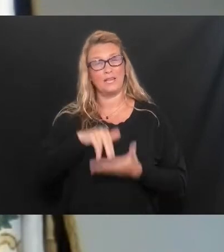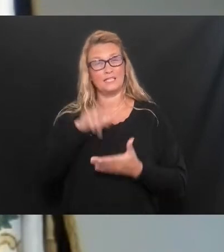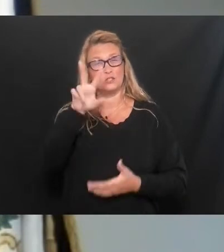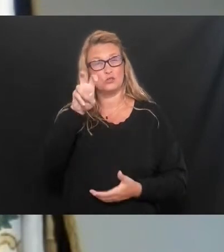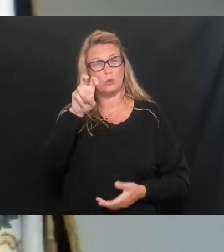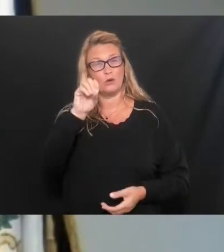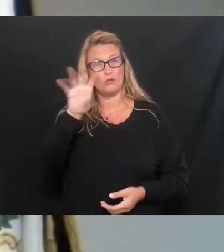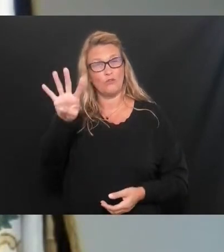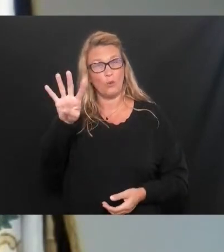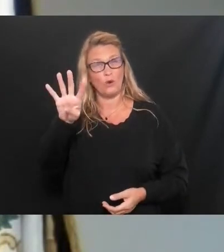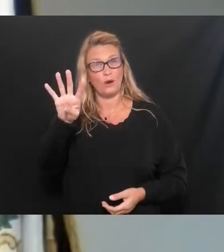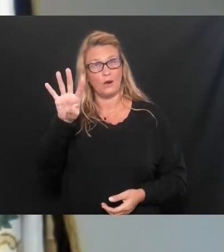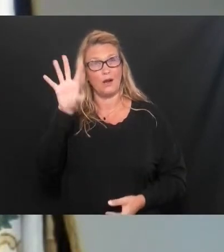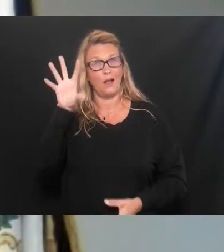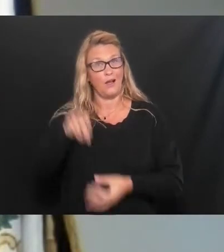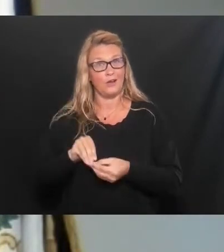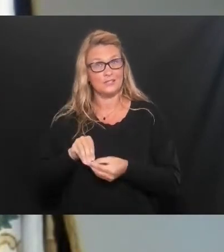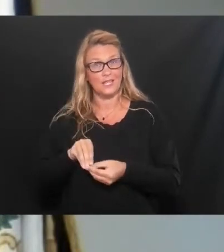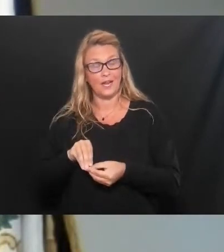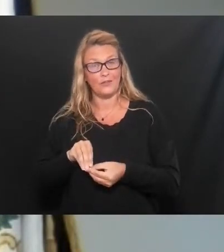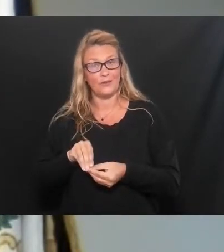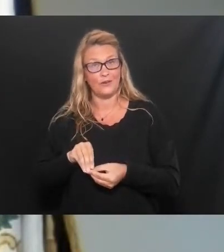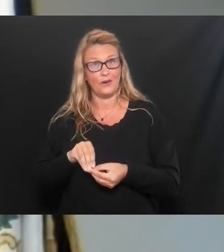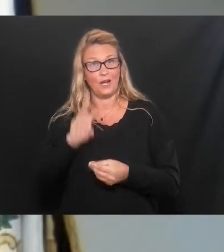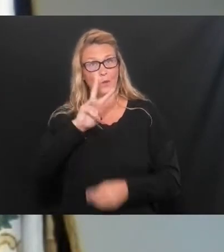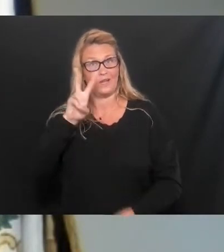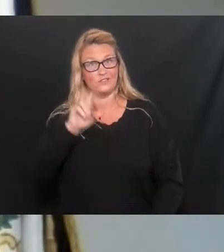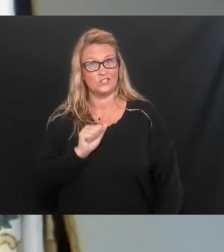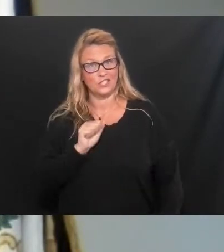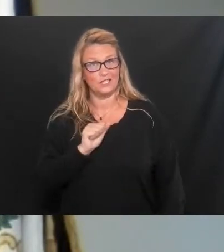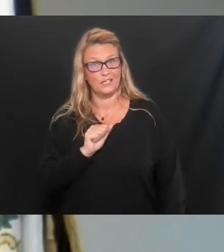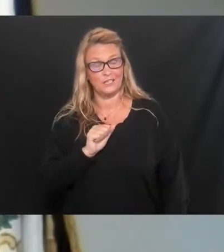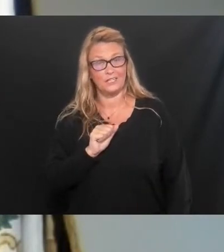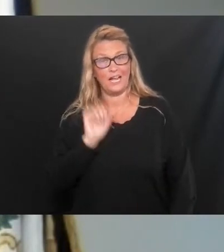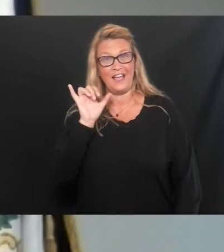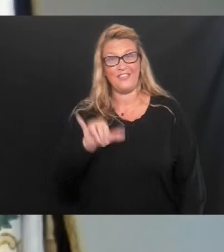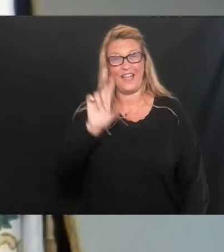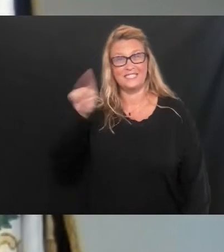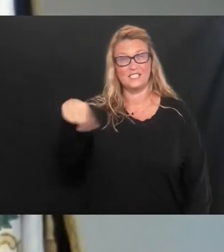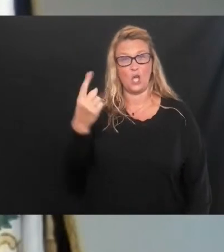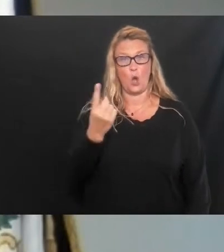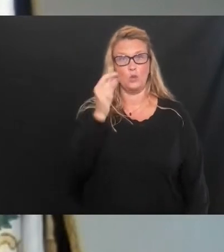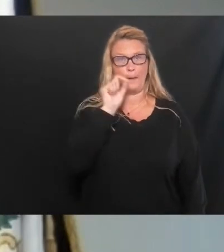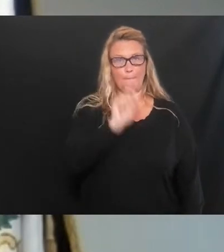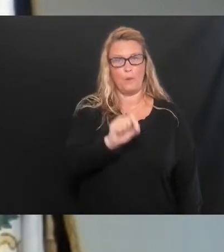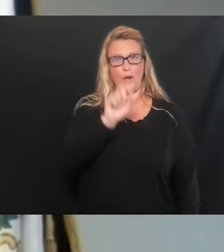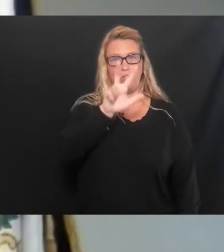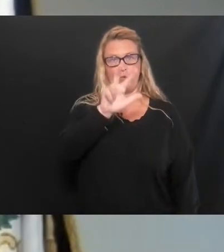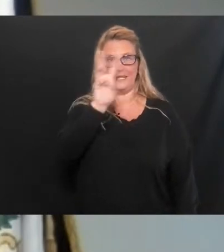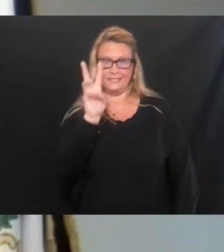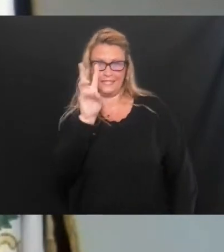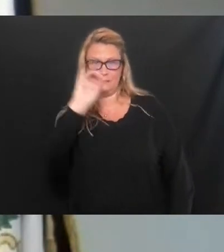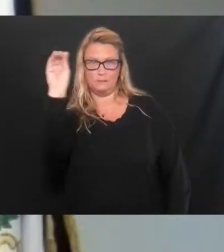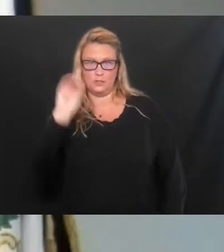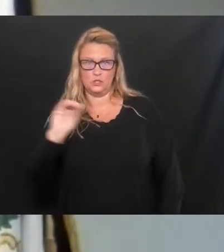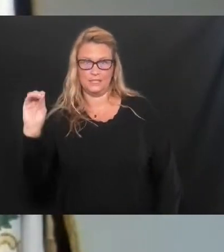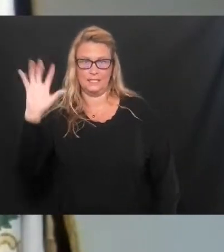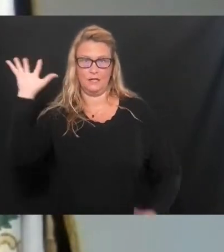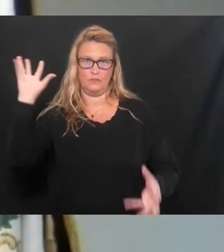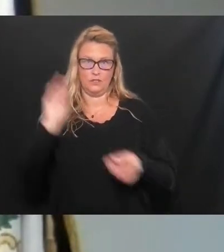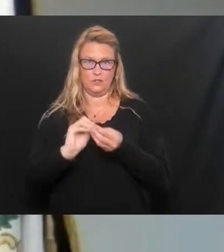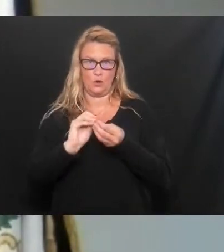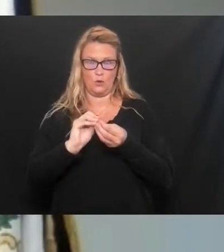3,204 breakthrough cases in West Virginia. That is only 0.36% of the total